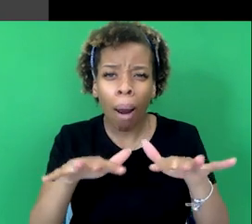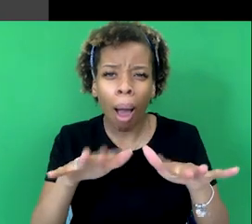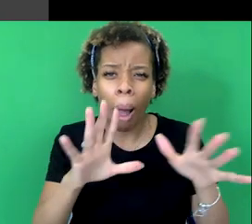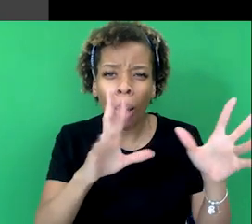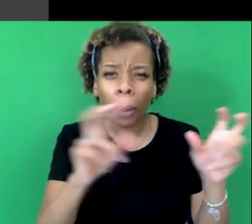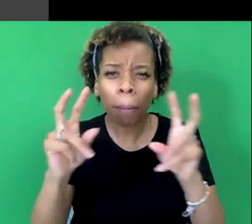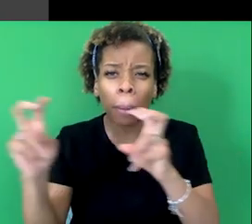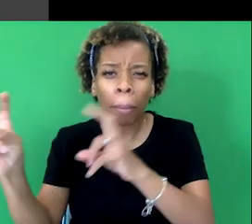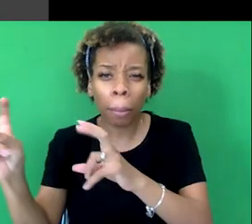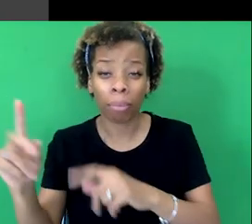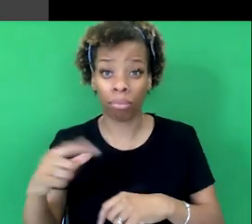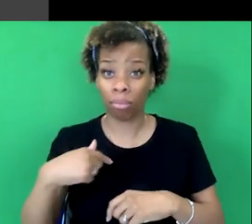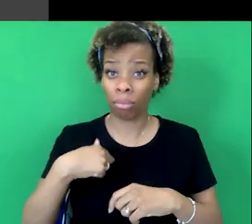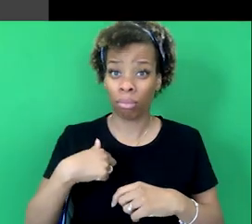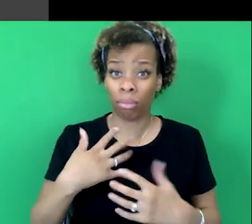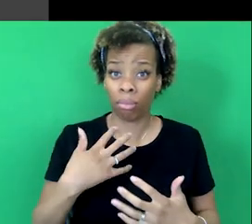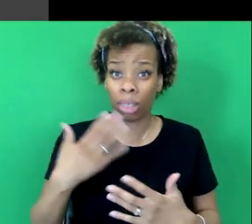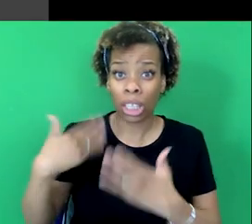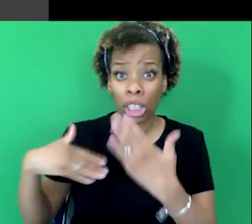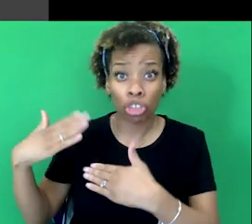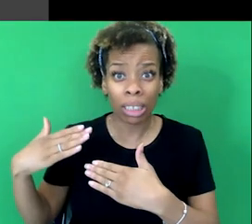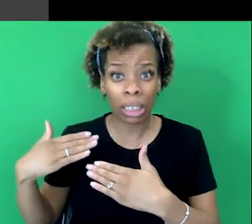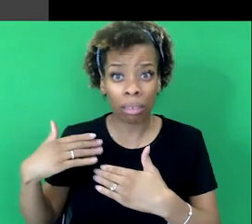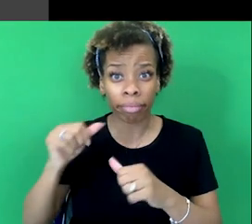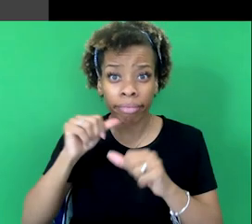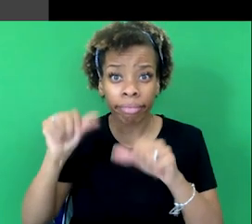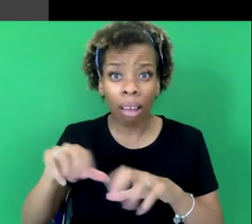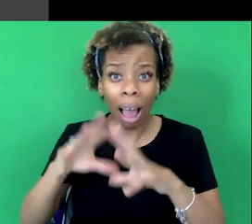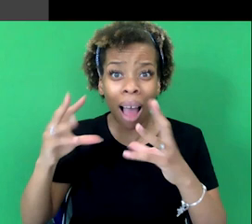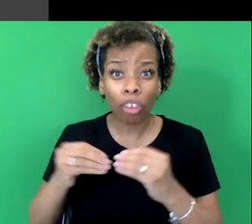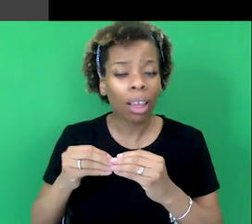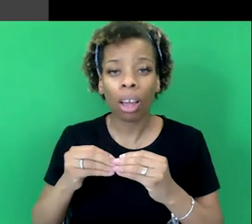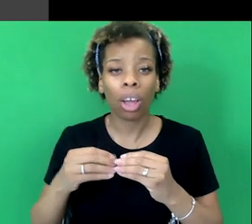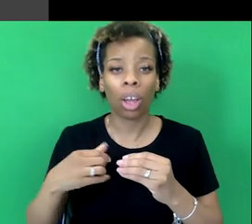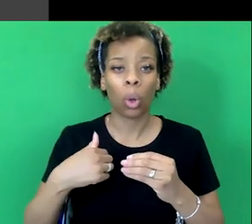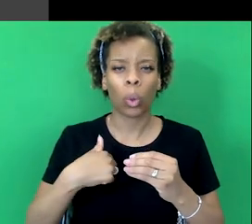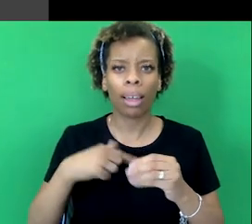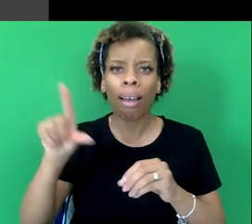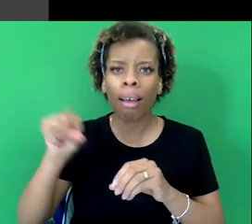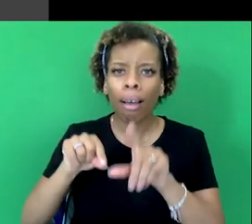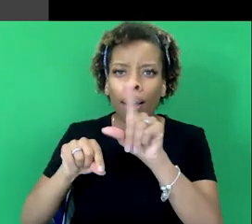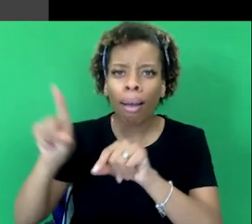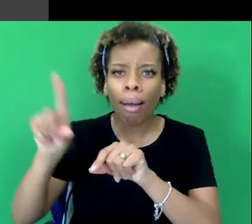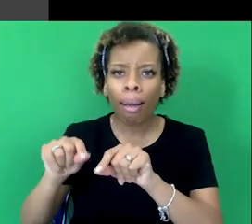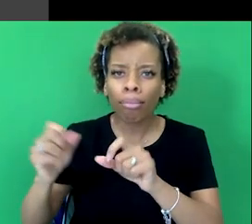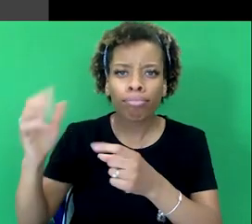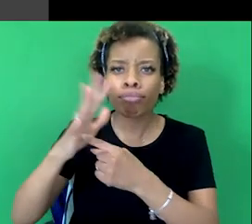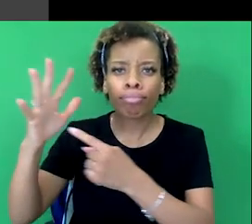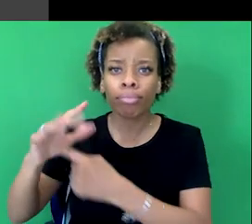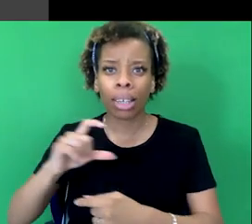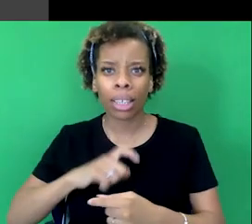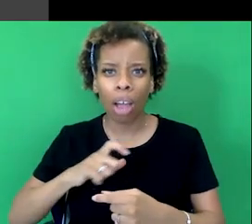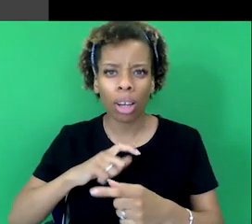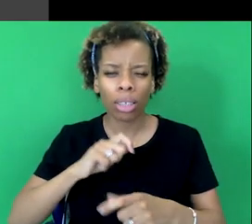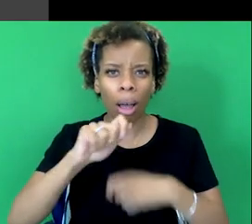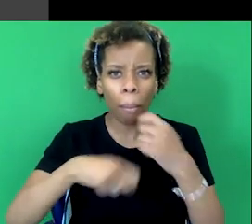we've sort of milked and pulled a drama around, so we've taken some of the characters and sort of made them bigger and